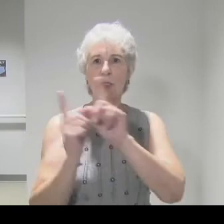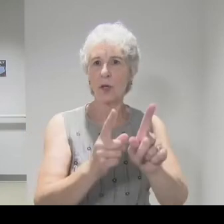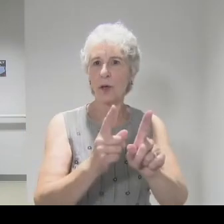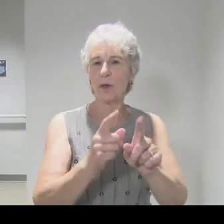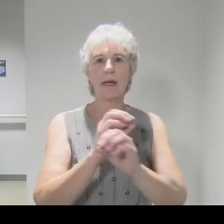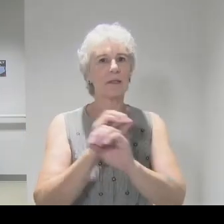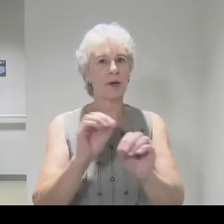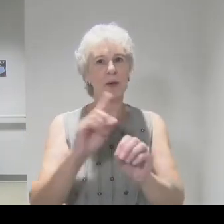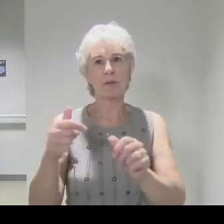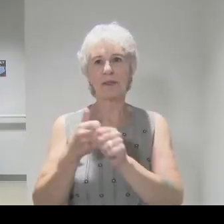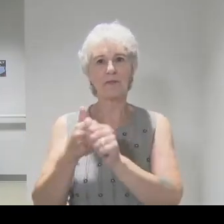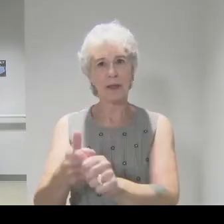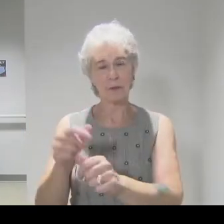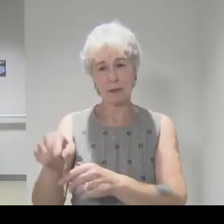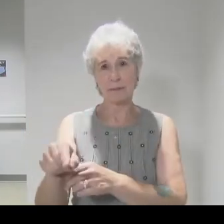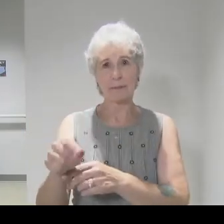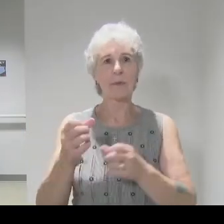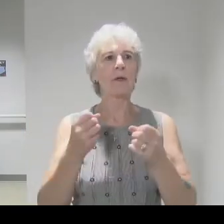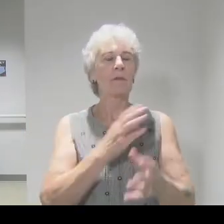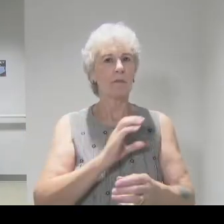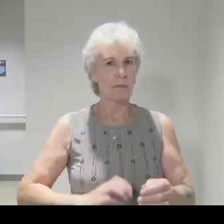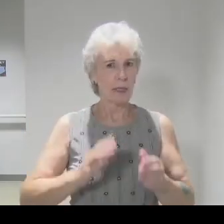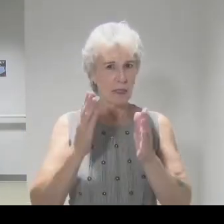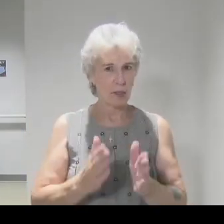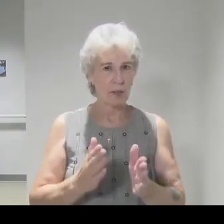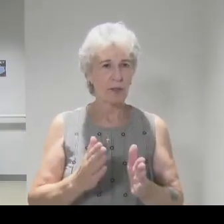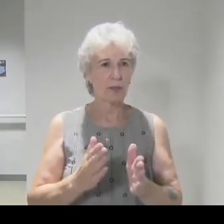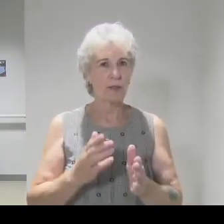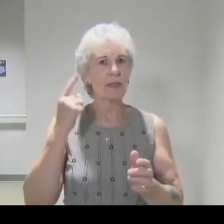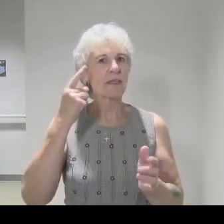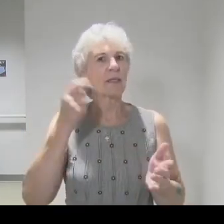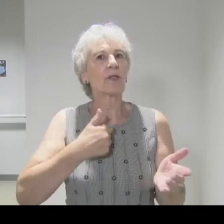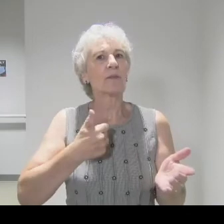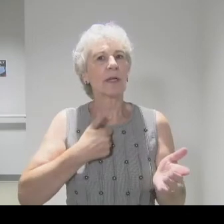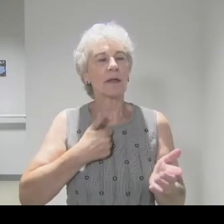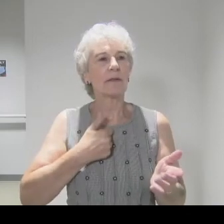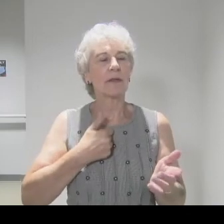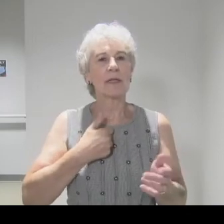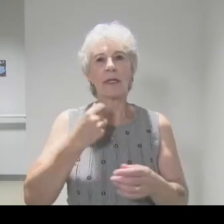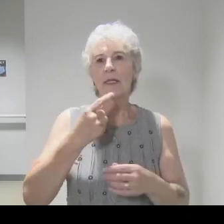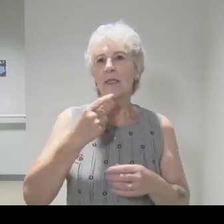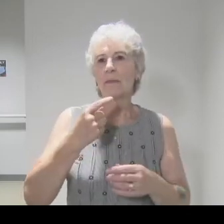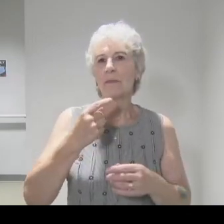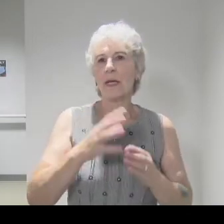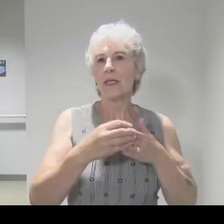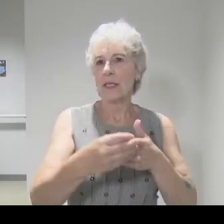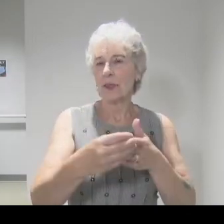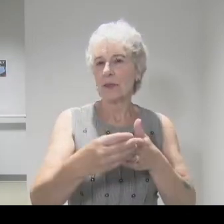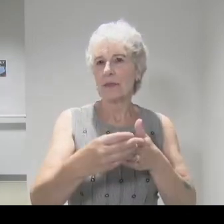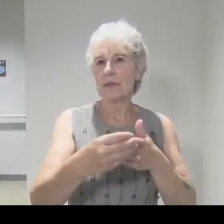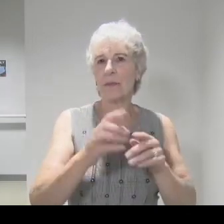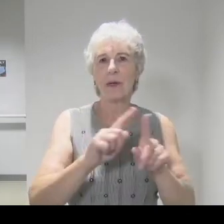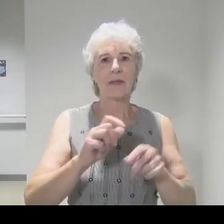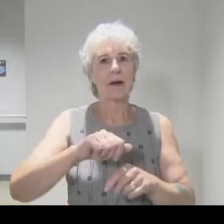And unfortunately, there are a lot of Christians who consider themselves spokesmen for God, but nobody's following them because they have